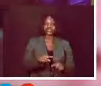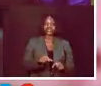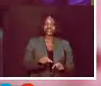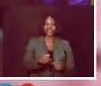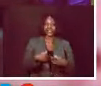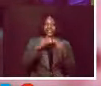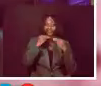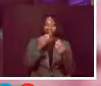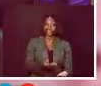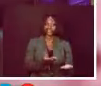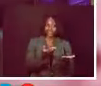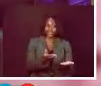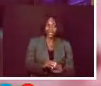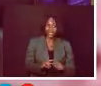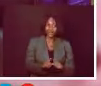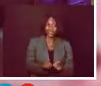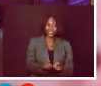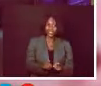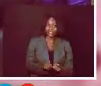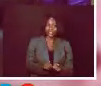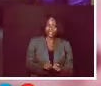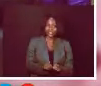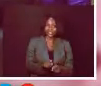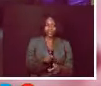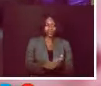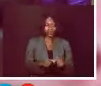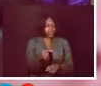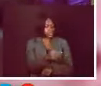this done today. But given the position of